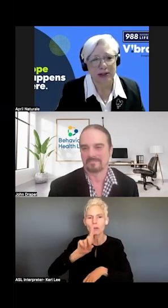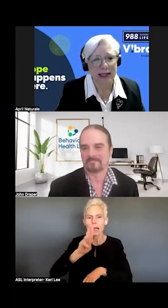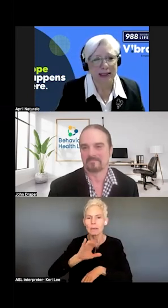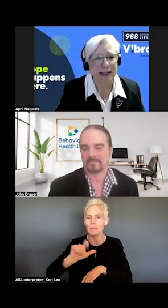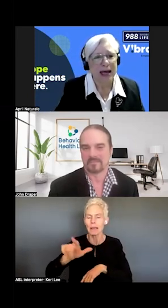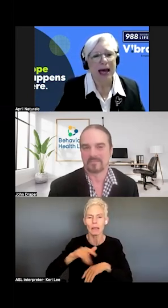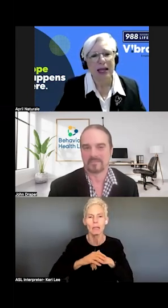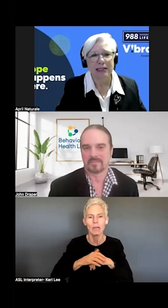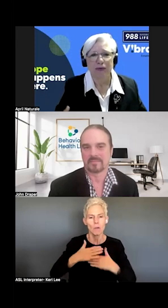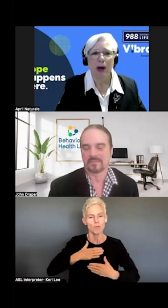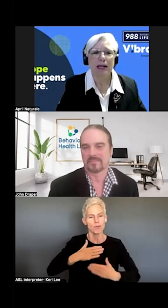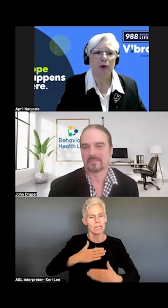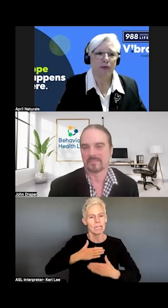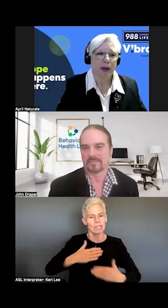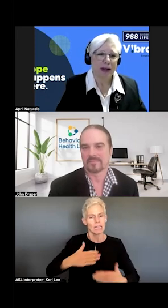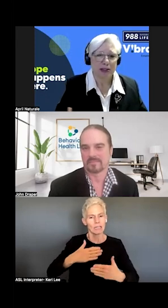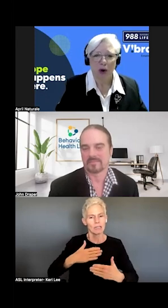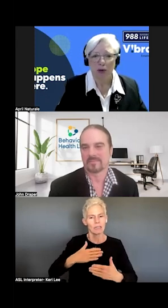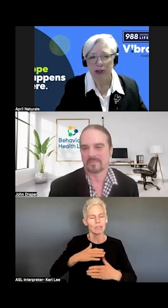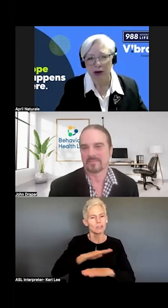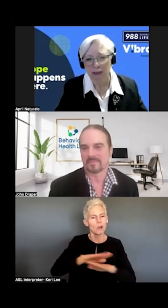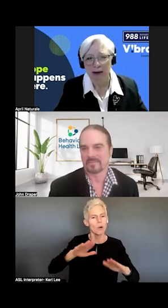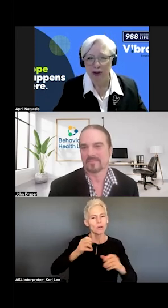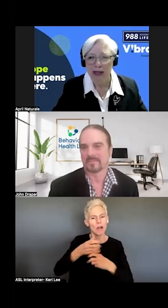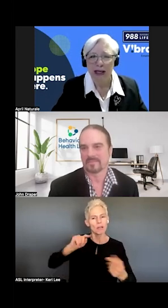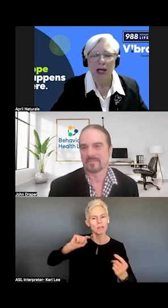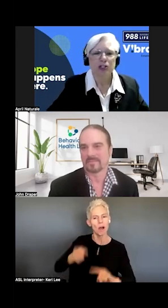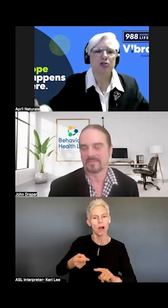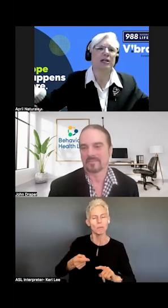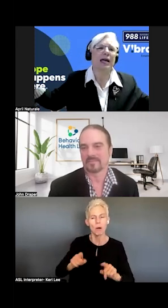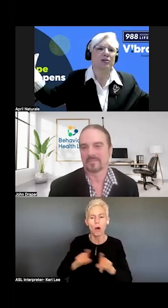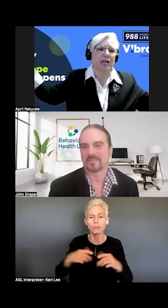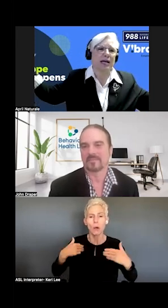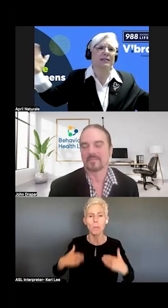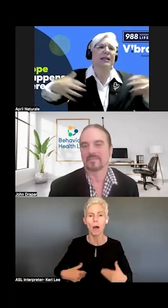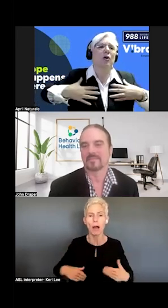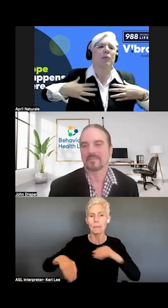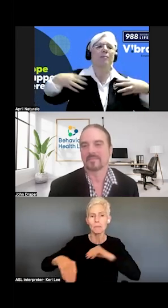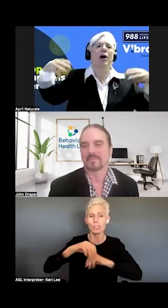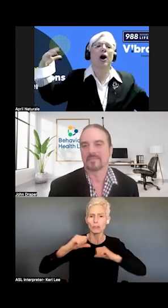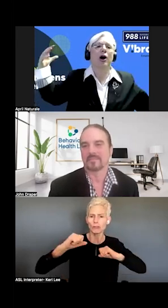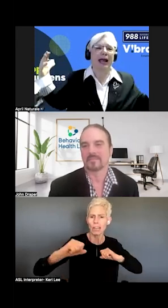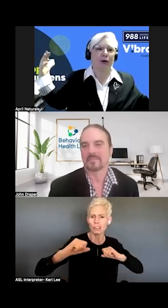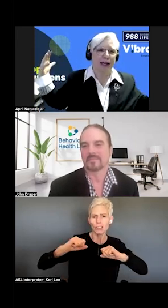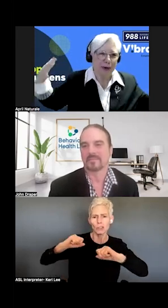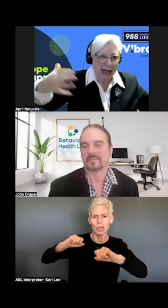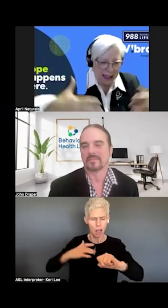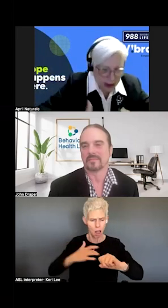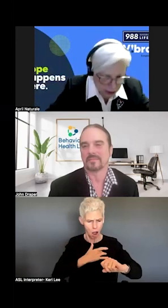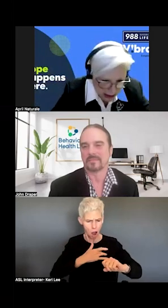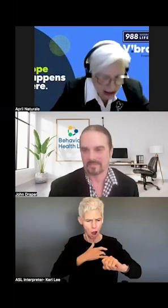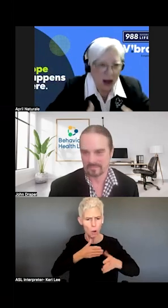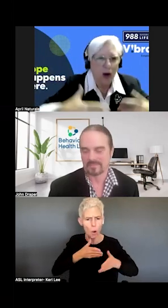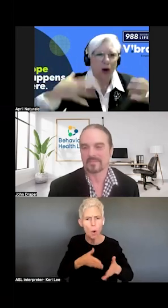of exercises, and lots of body movement. That's why we talk about doing stretching exercises that open up the heart area, right?